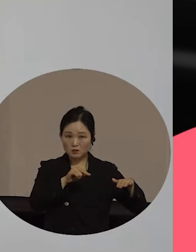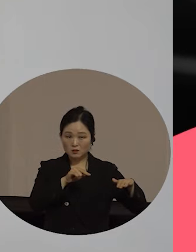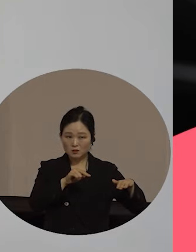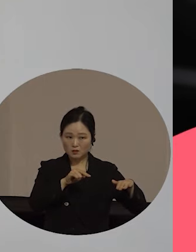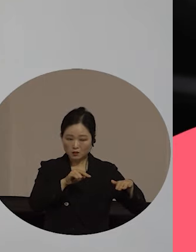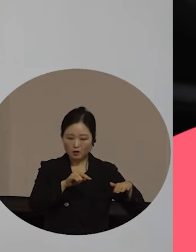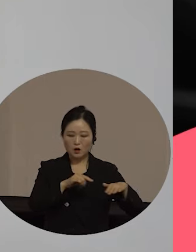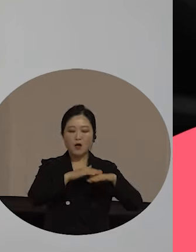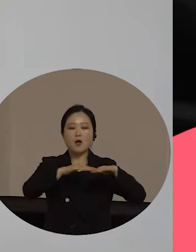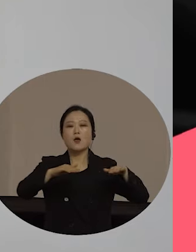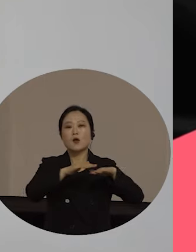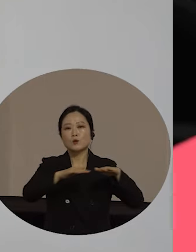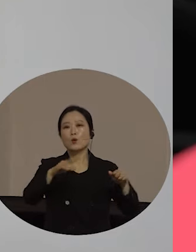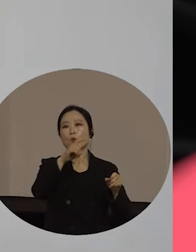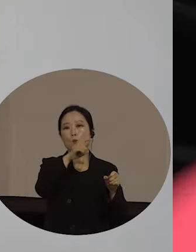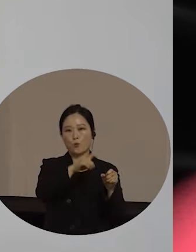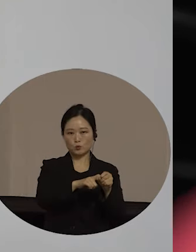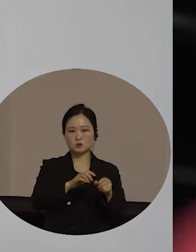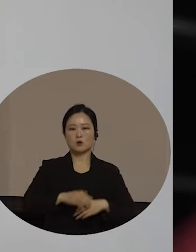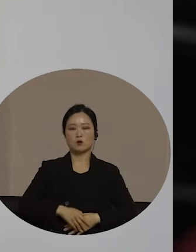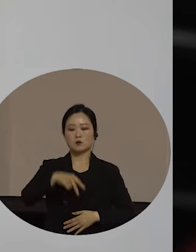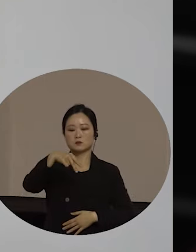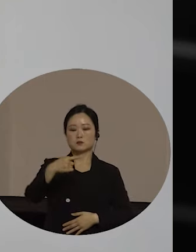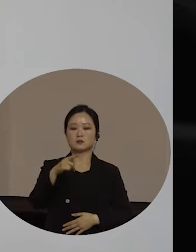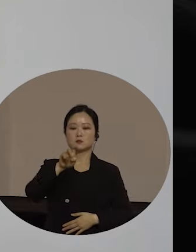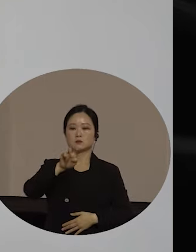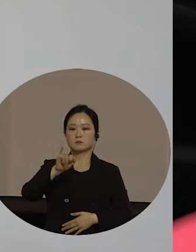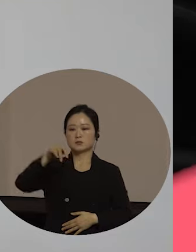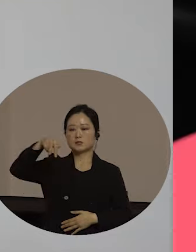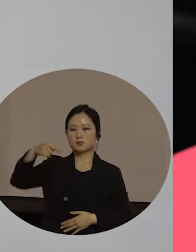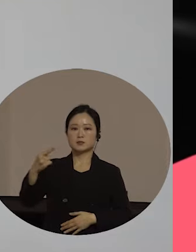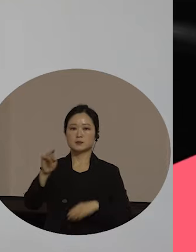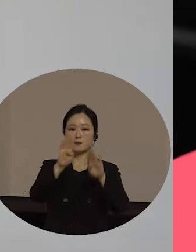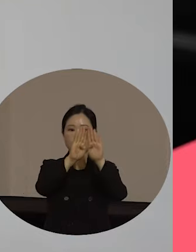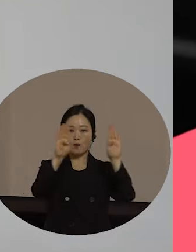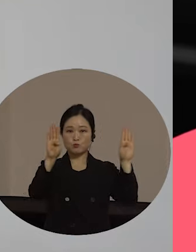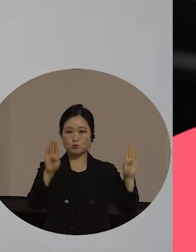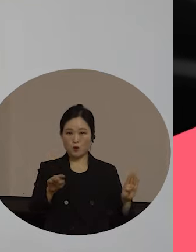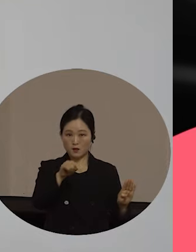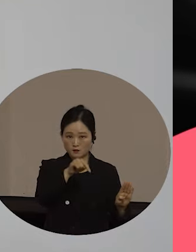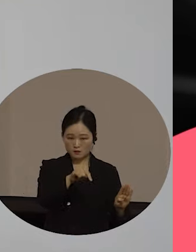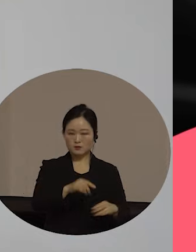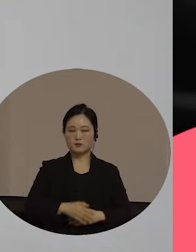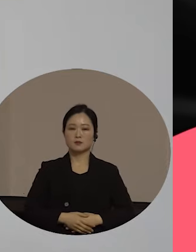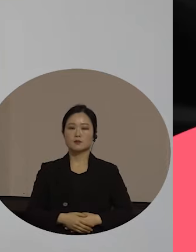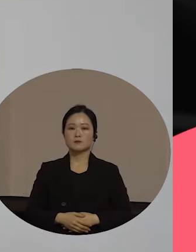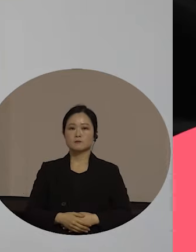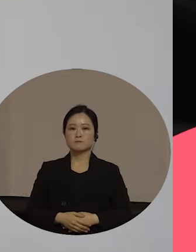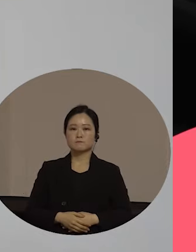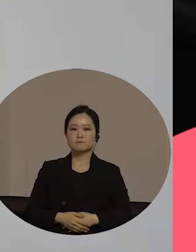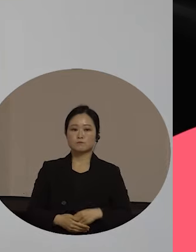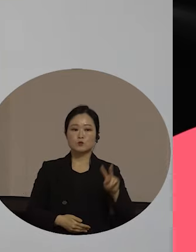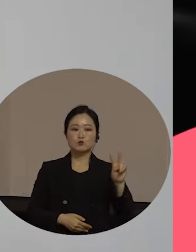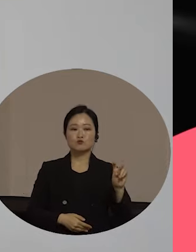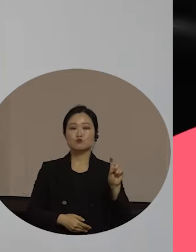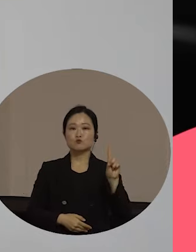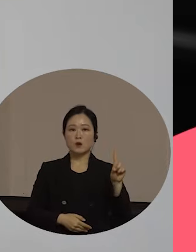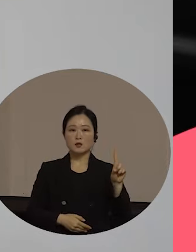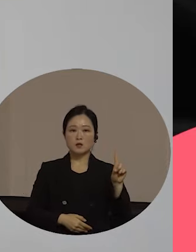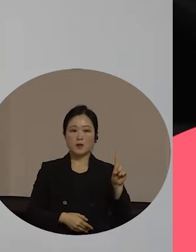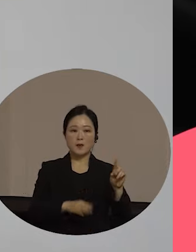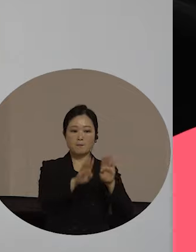which provides extensive digital collections from 21 museums, allowing teachers and students to engage in